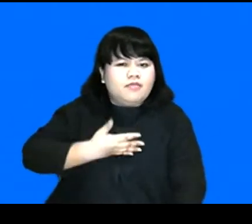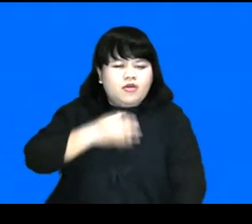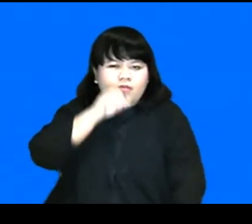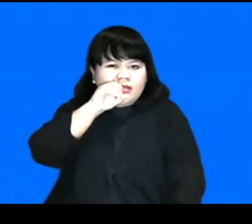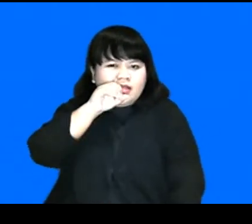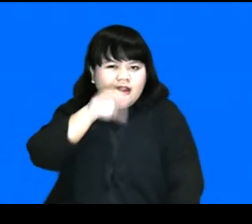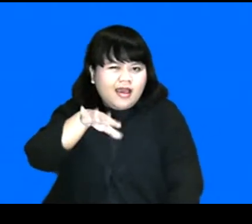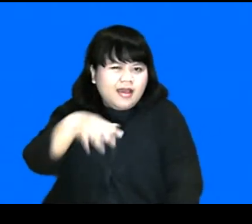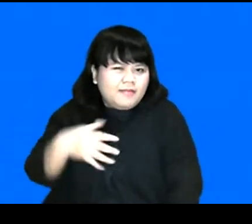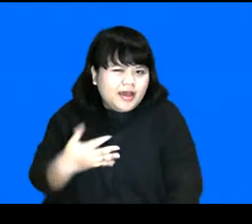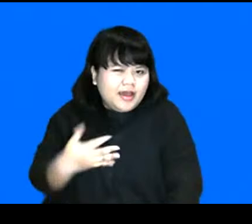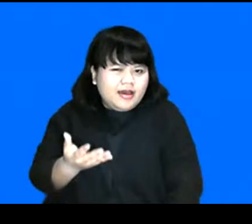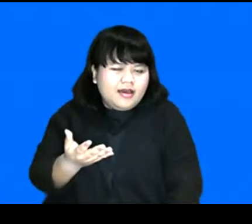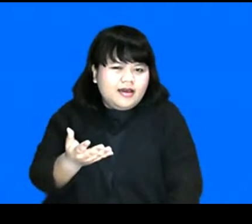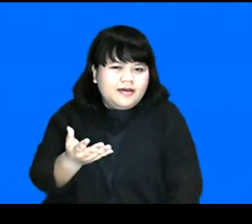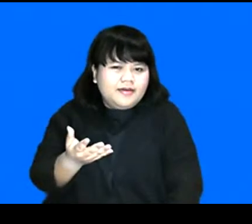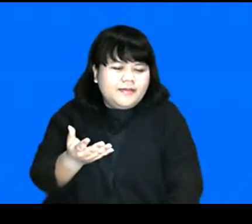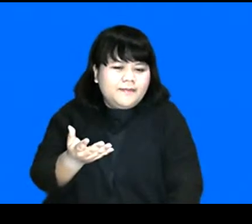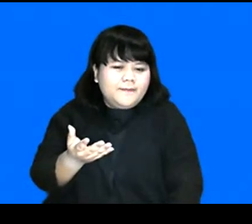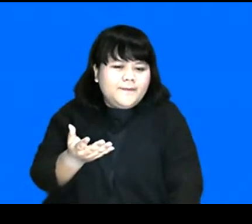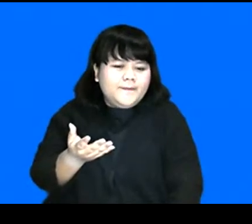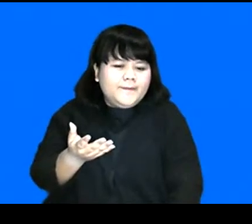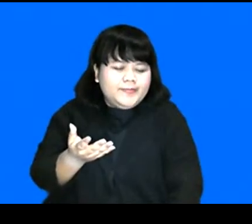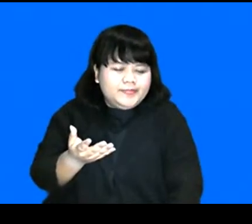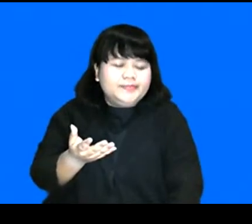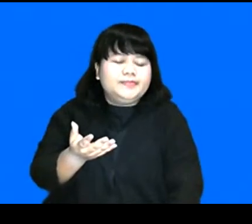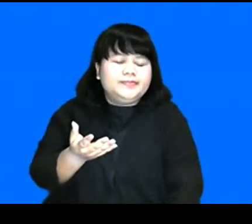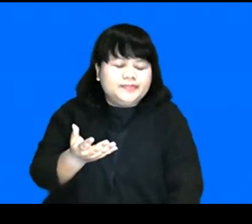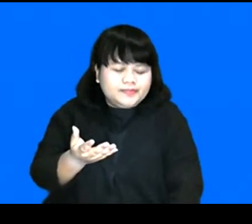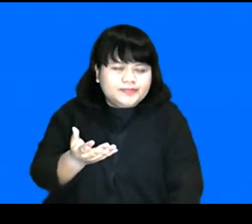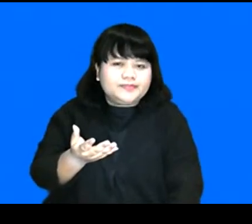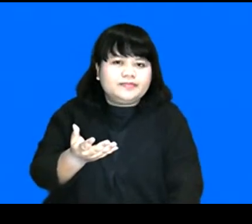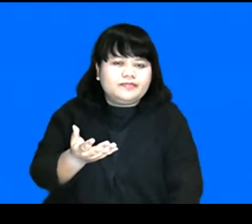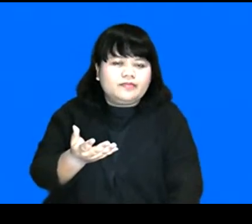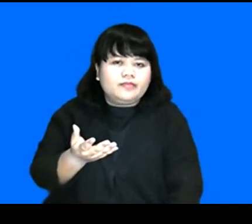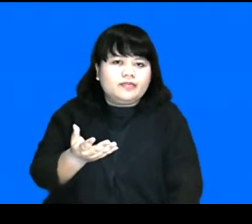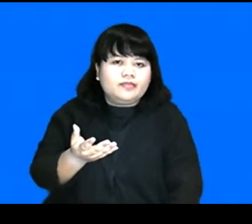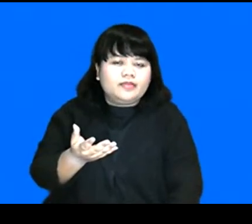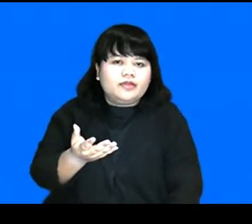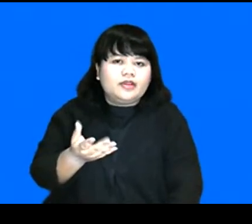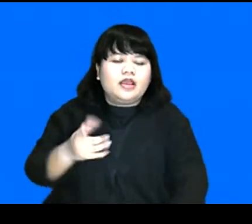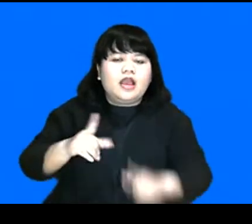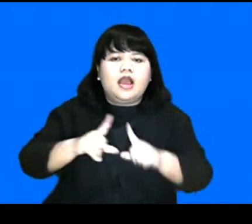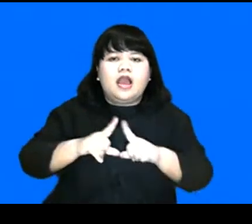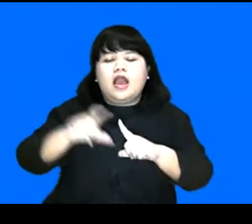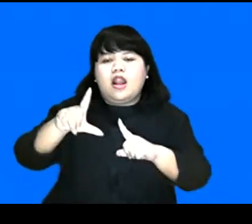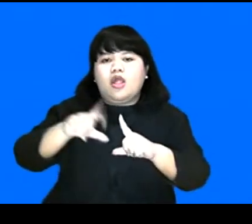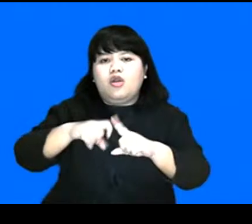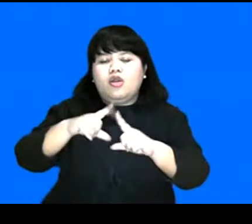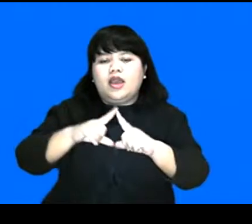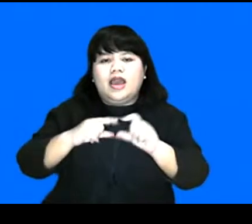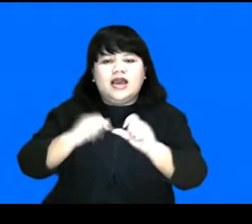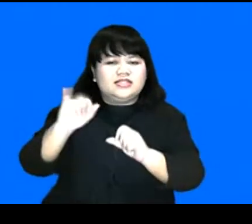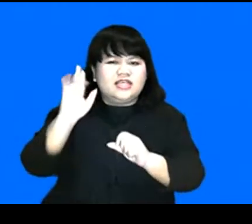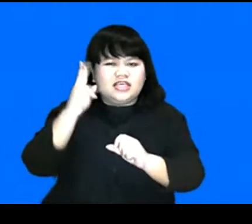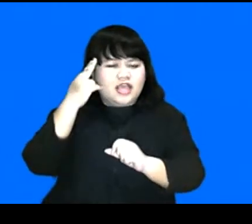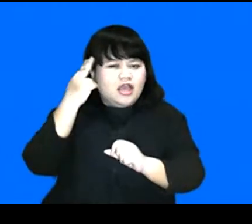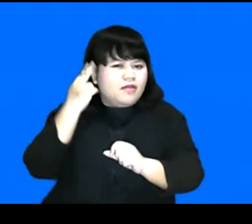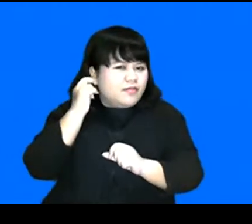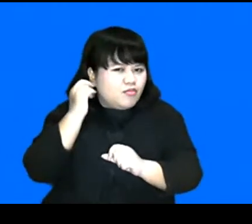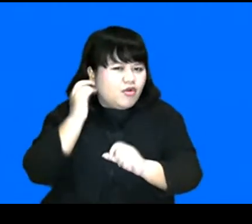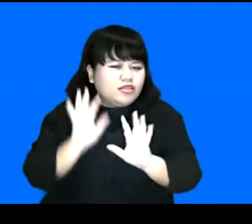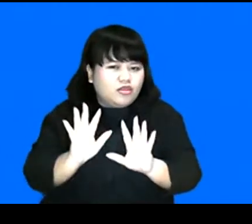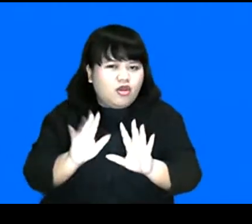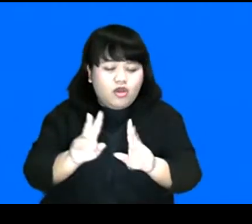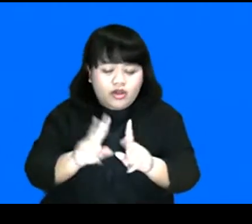rich is allocated towards not just women, but their families and everybody's well-being. And that